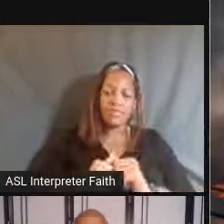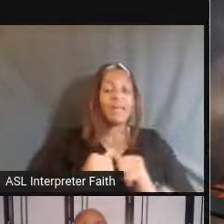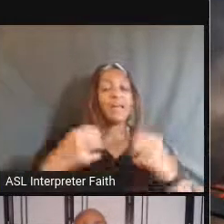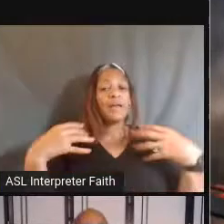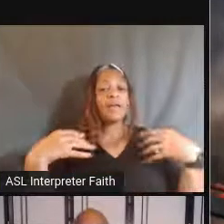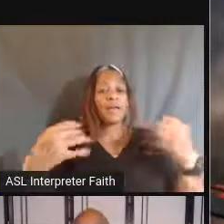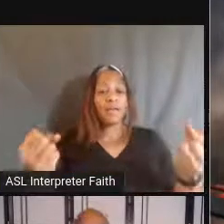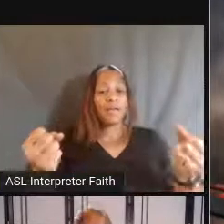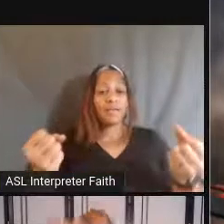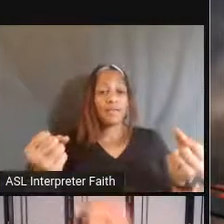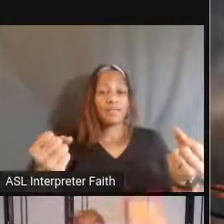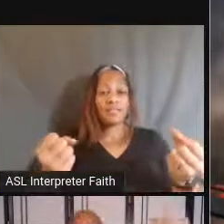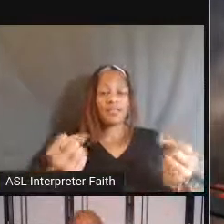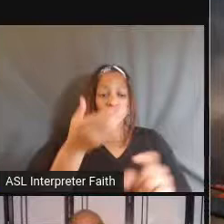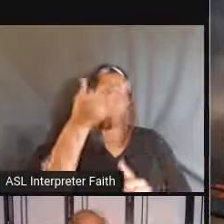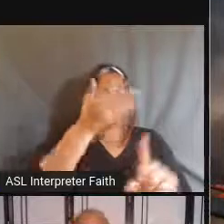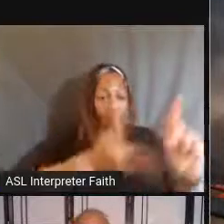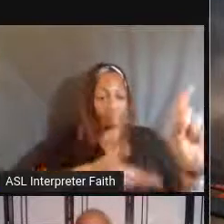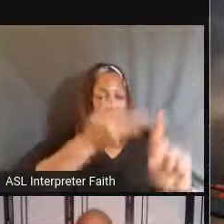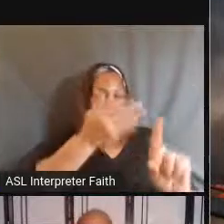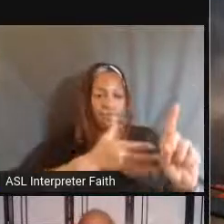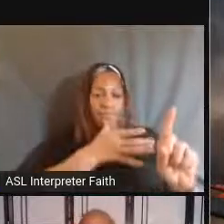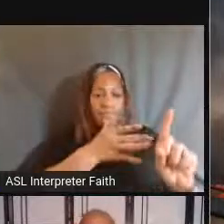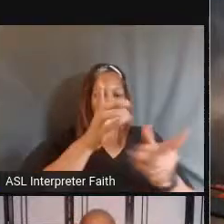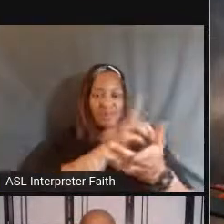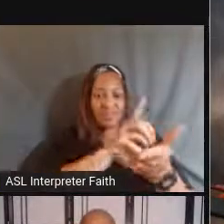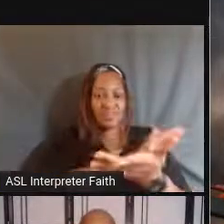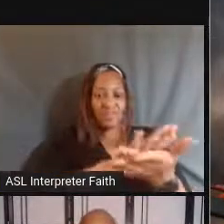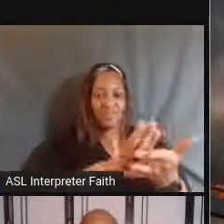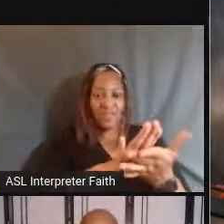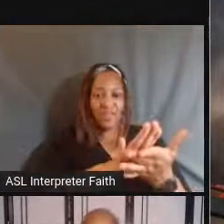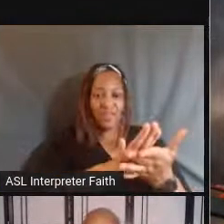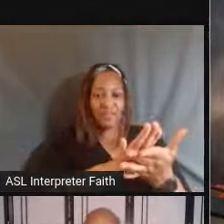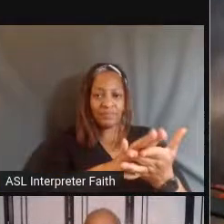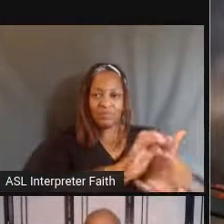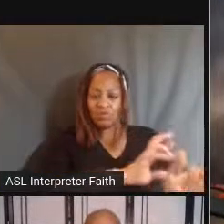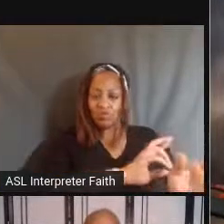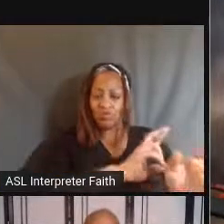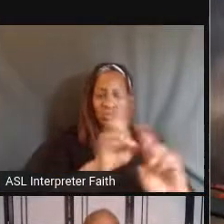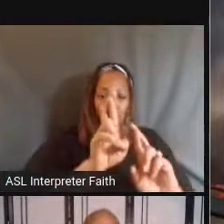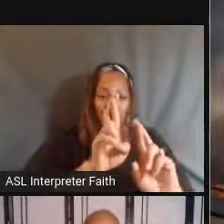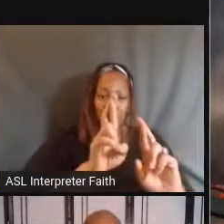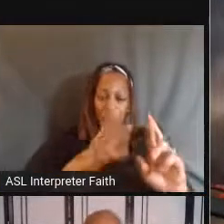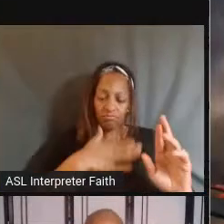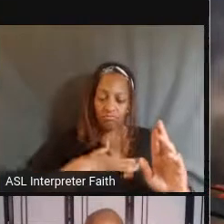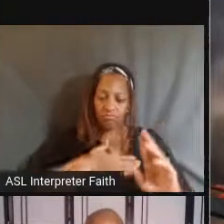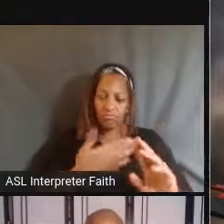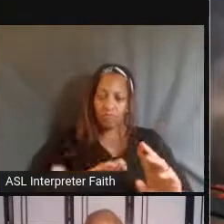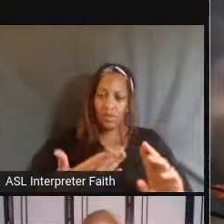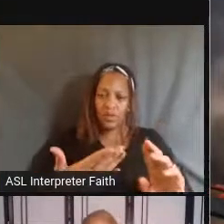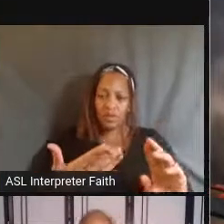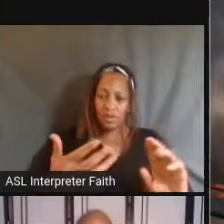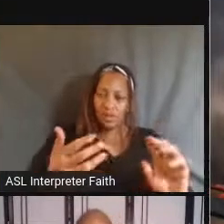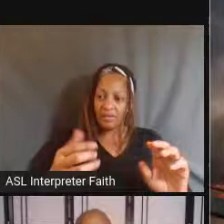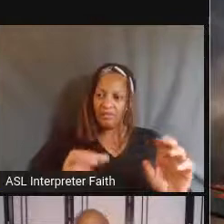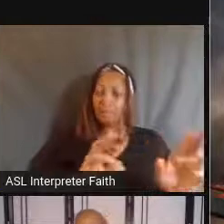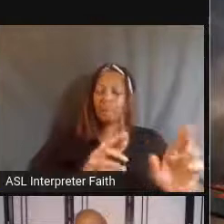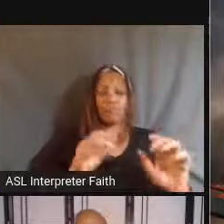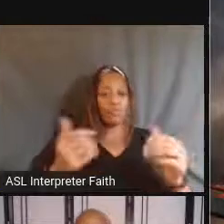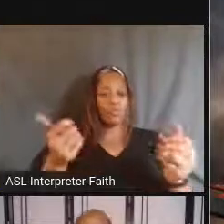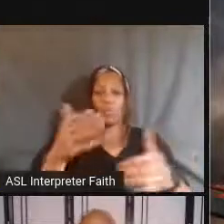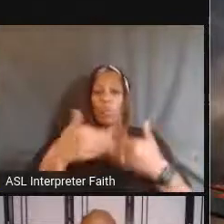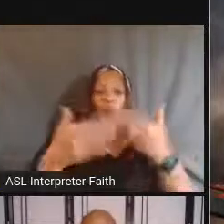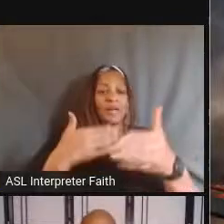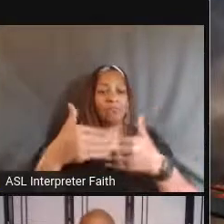Healing is she, in her own divine way, is ready, willing, and able for what's next.